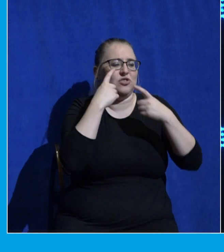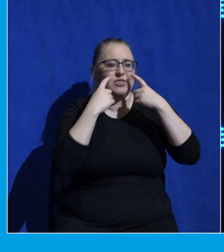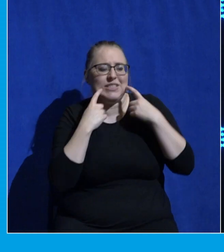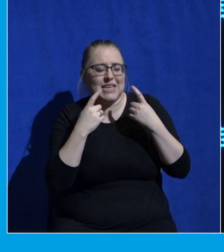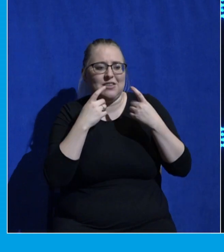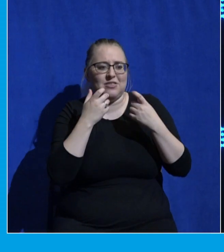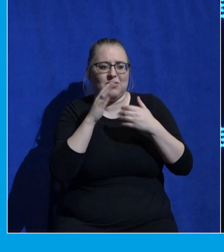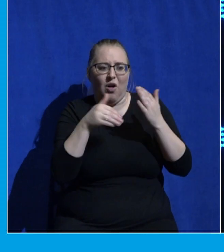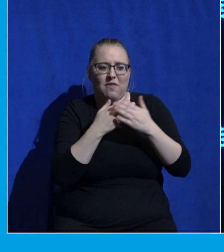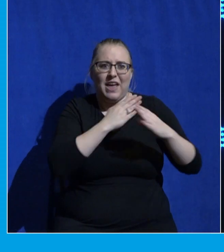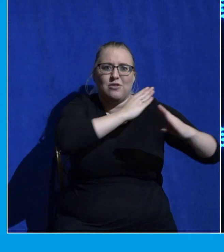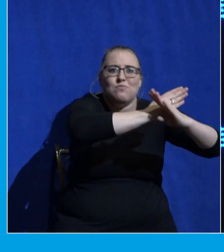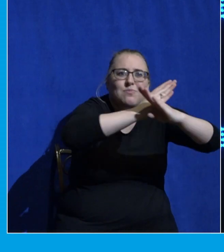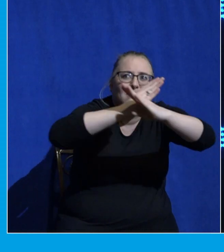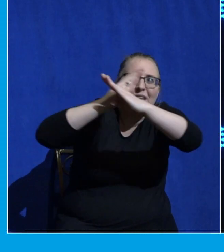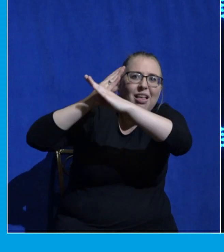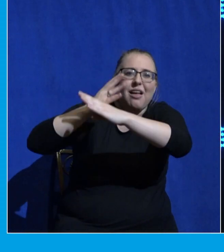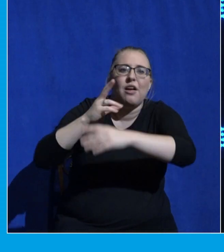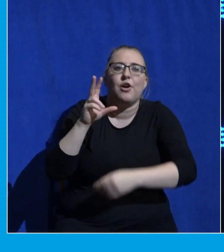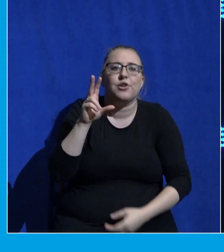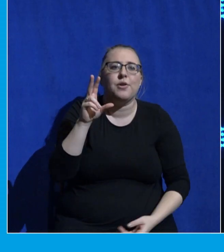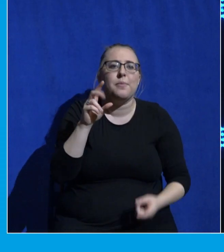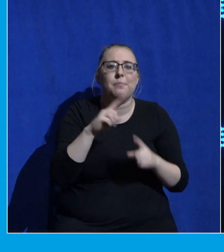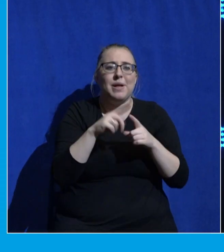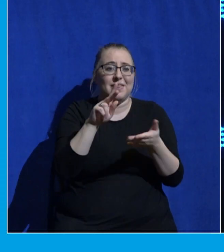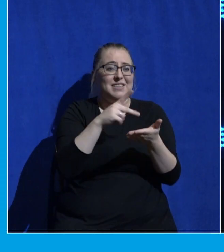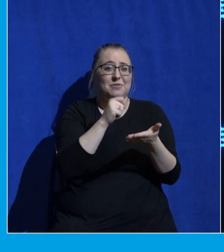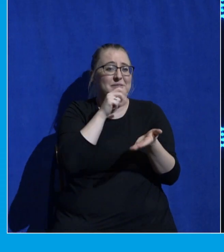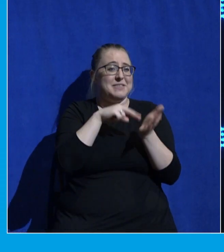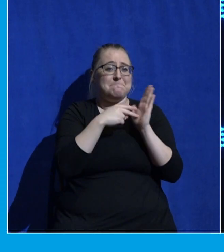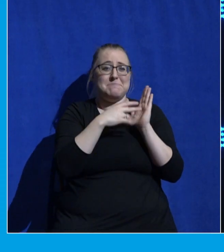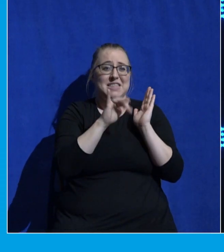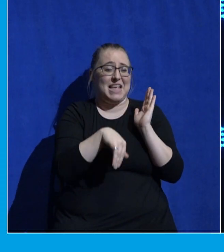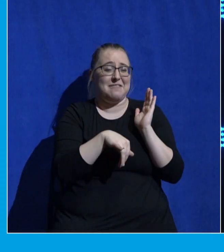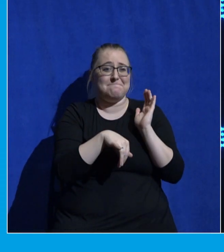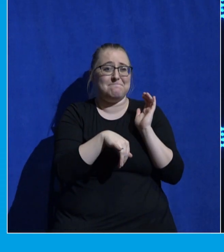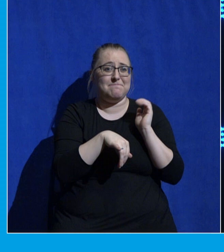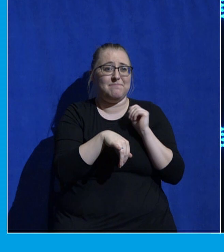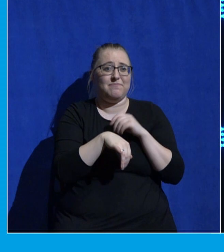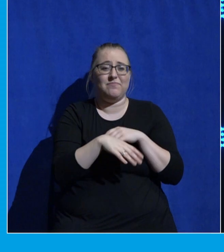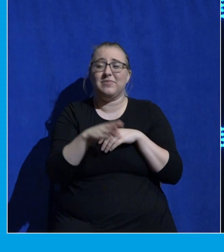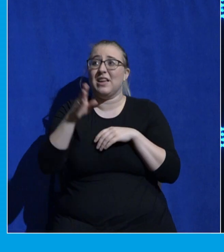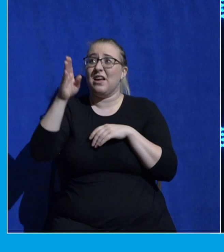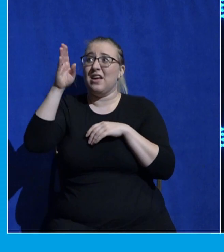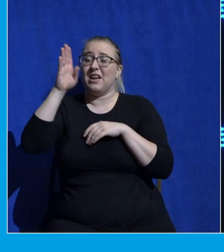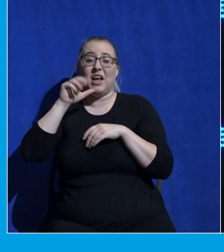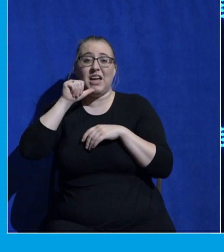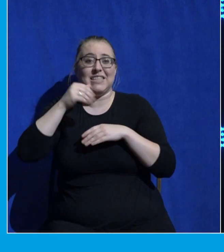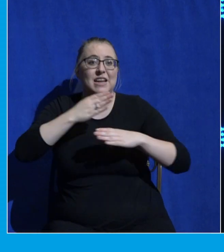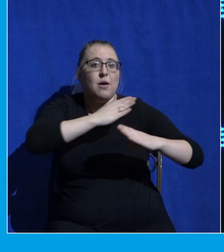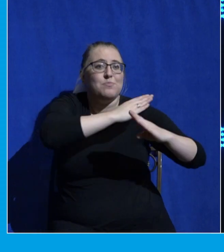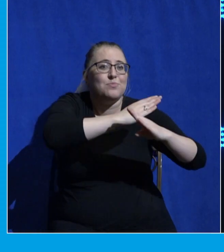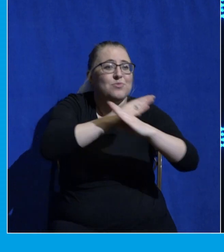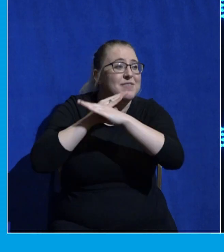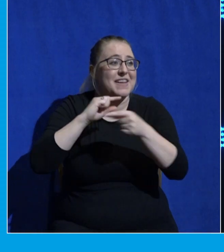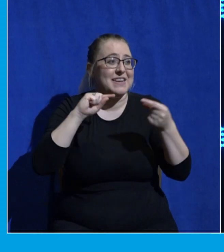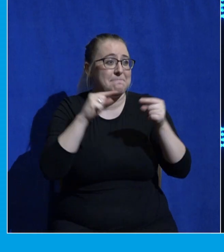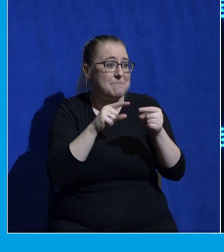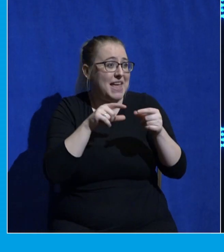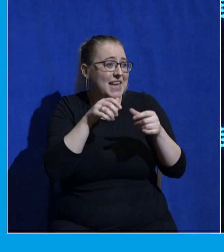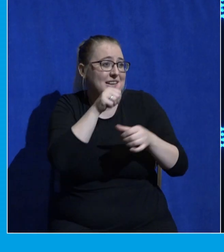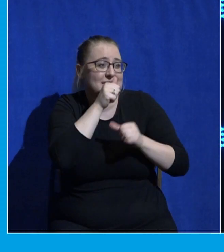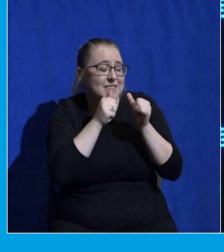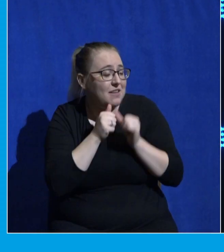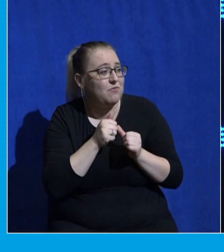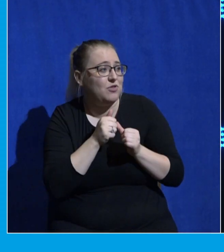It didn't mean that. I misunderstood the lyrics. To know God as your keeper doesn't mean that God will keep you from all pain and all suffering. It